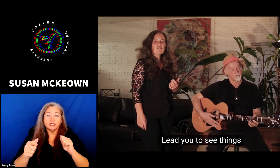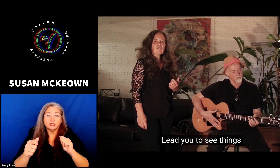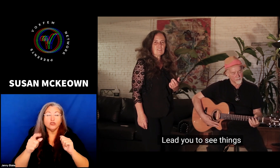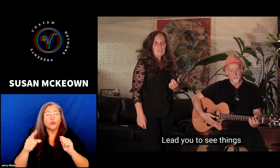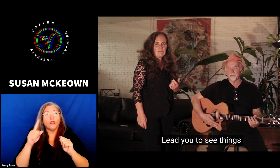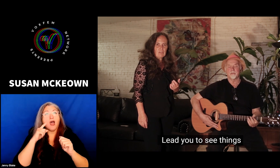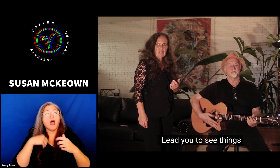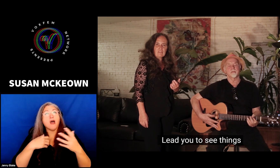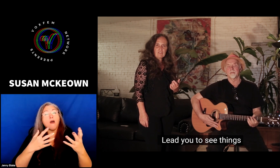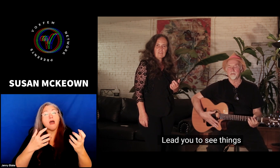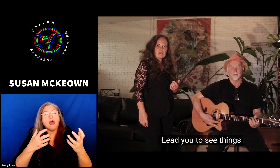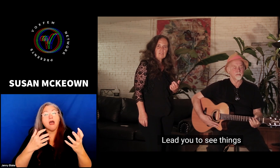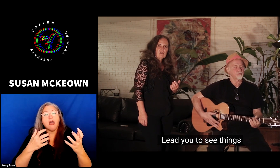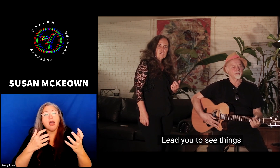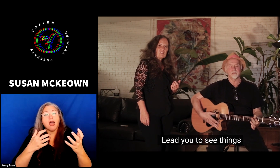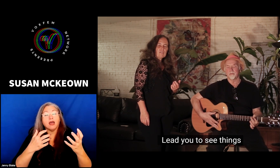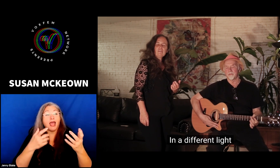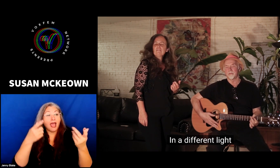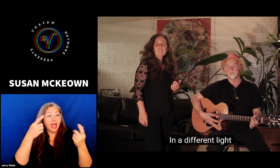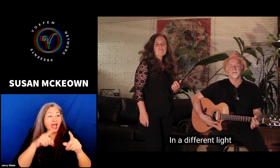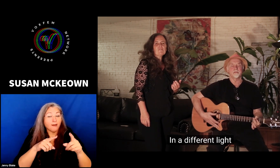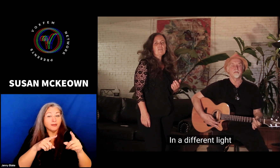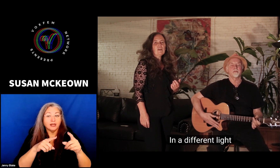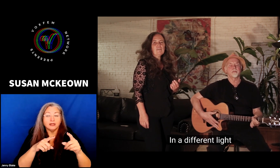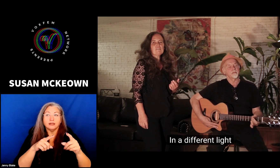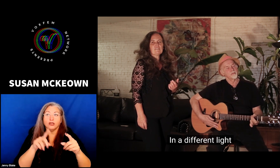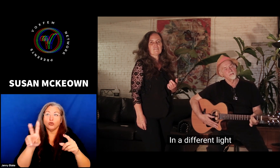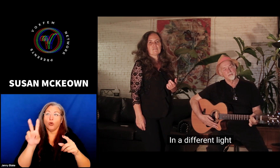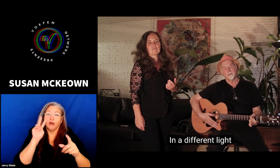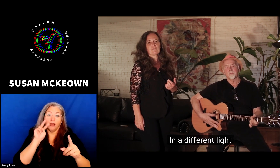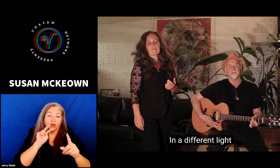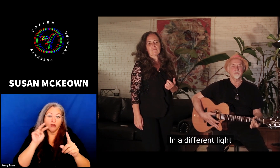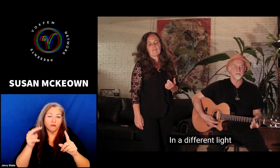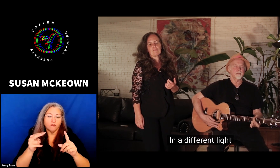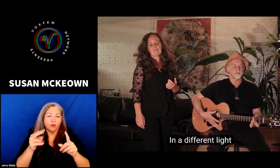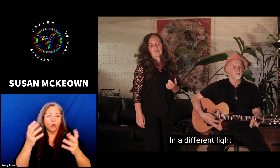lead you to see things in a different light.